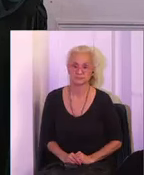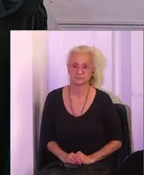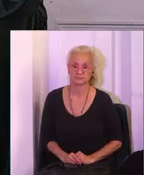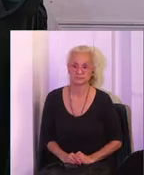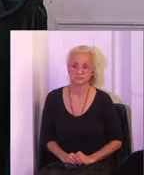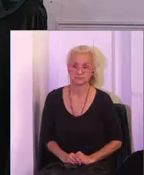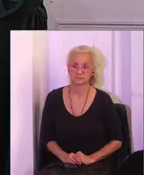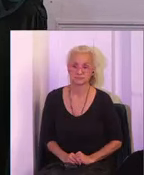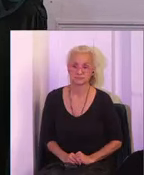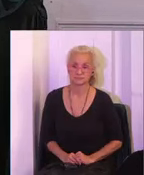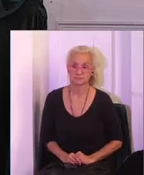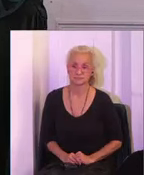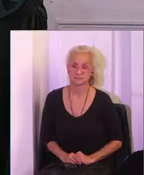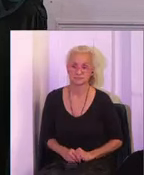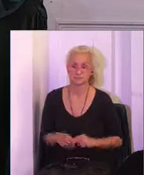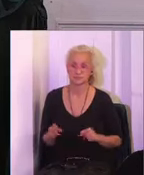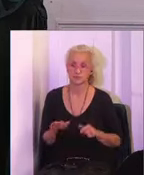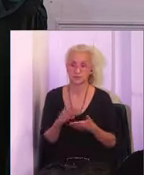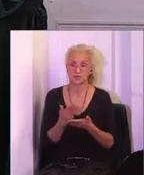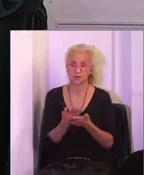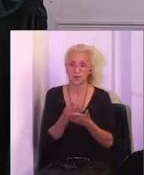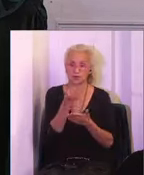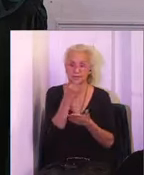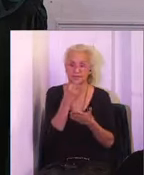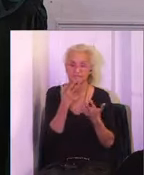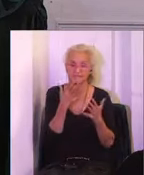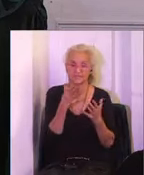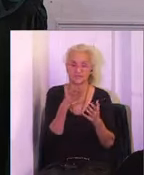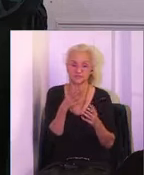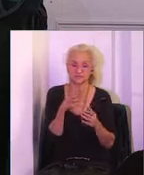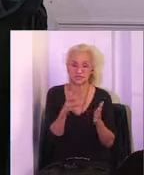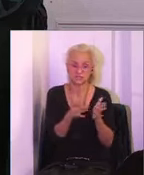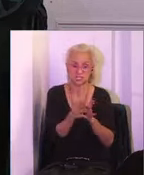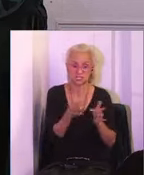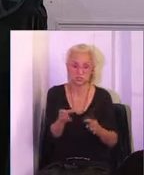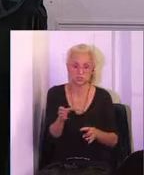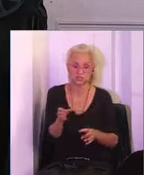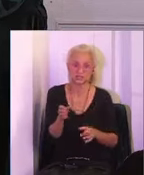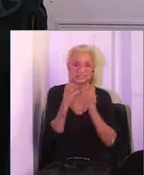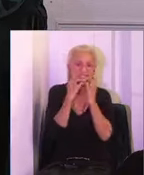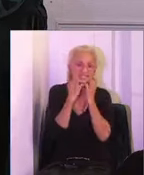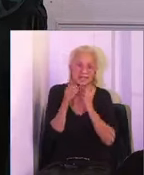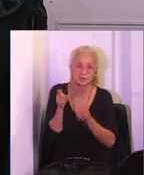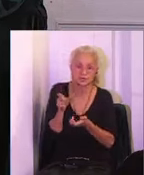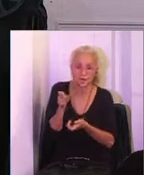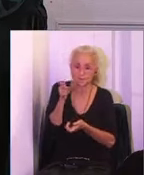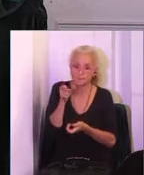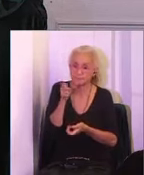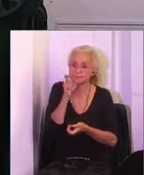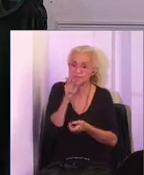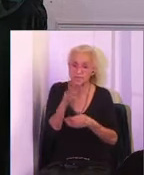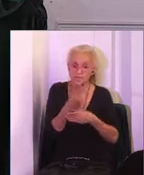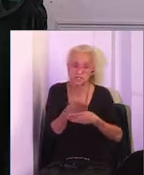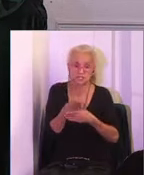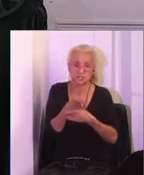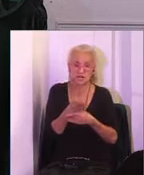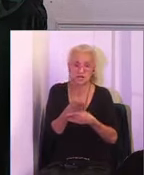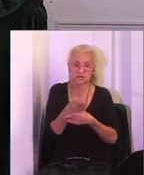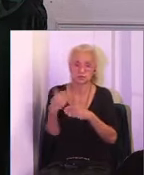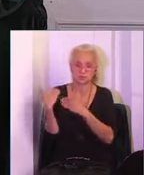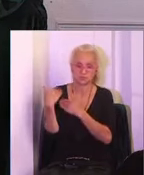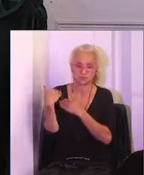When all had eaten, Jesus took the sacred cup and shared the responsibility with all his